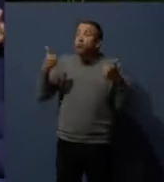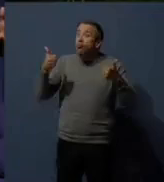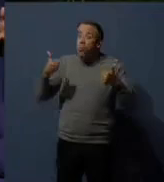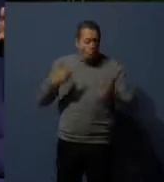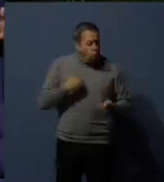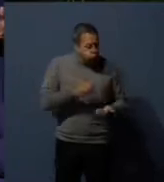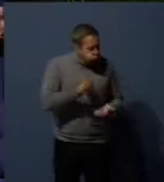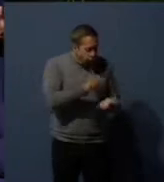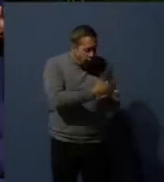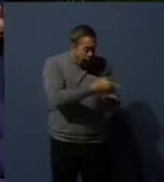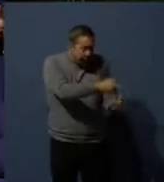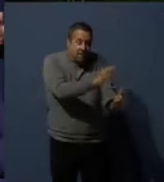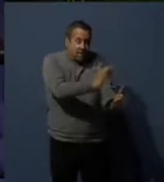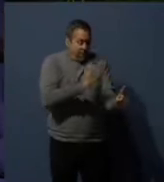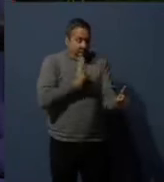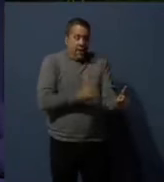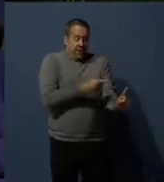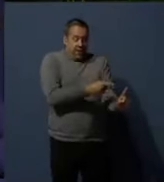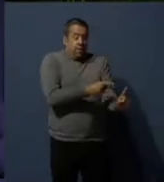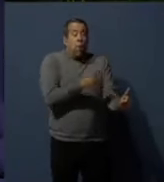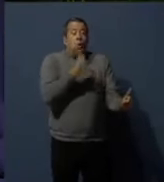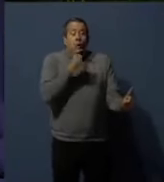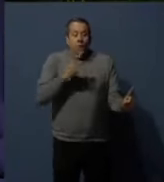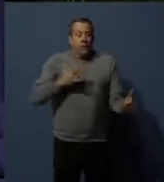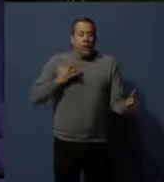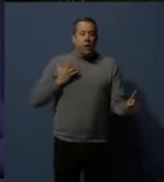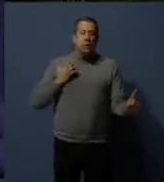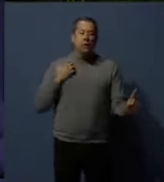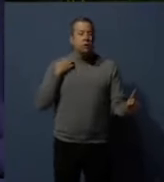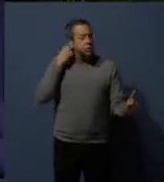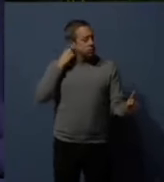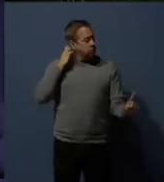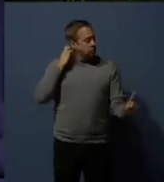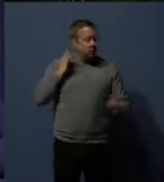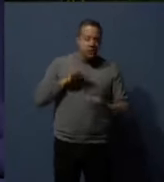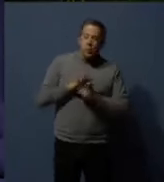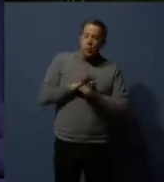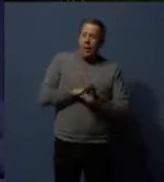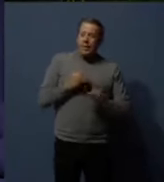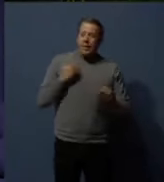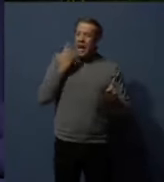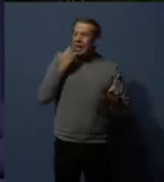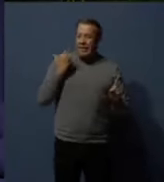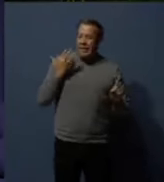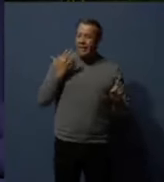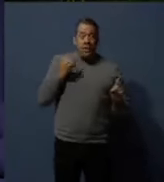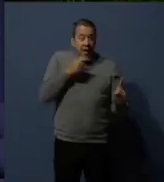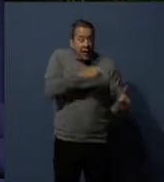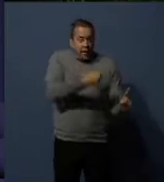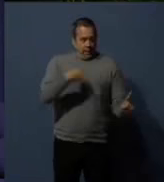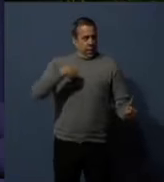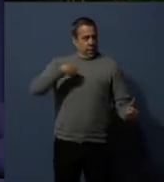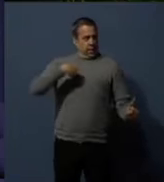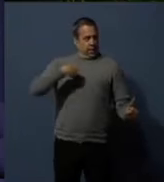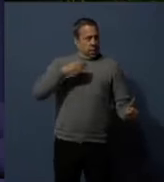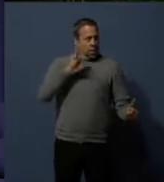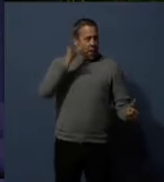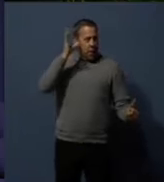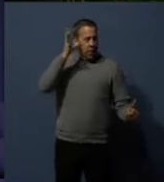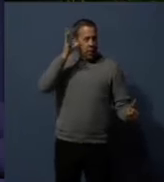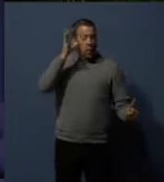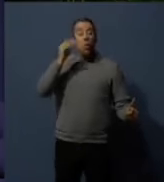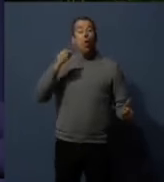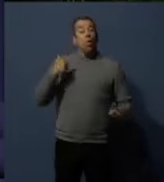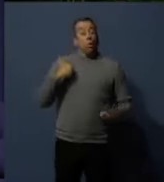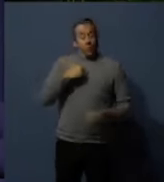we help him. But the ones who are feeling the pressure and the burden of that is not him, it's us. So we're serving